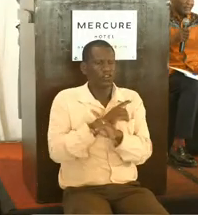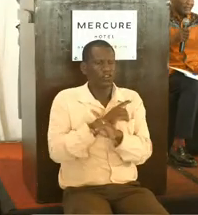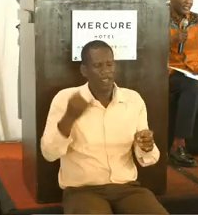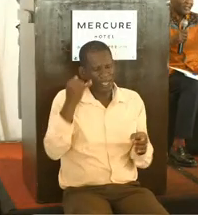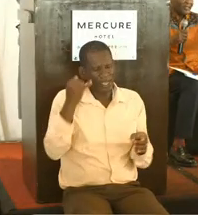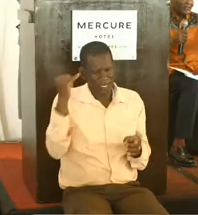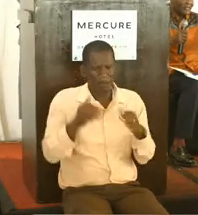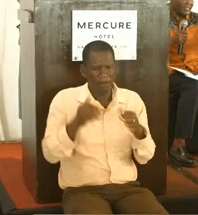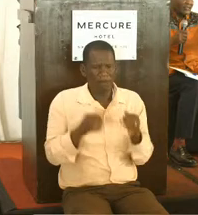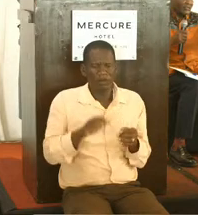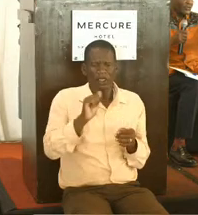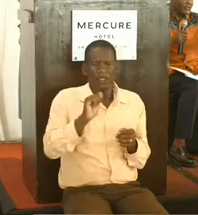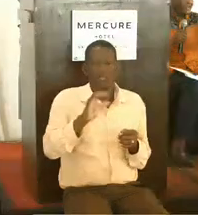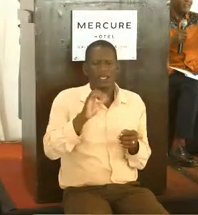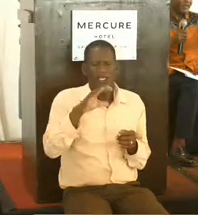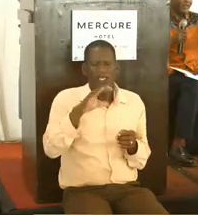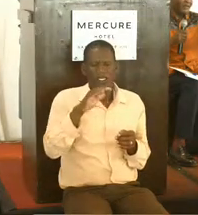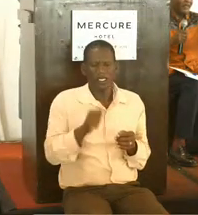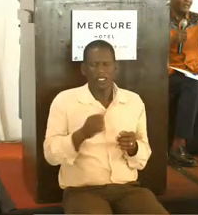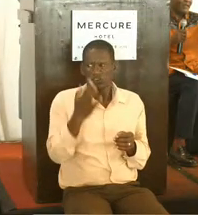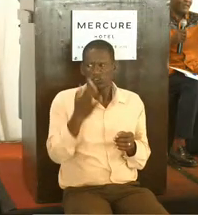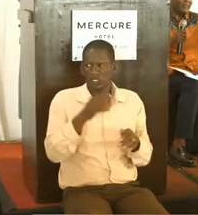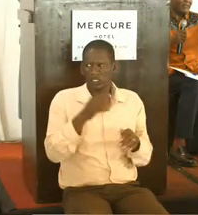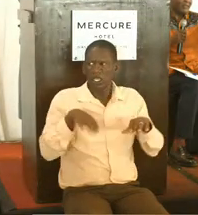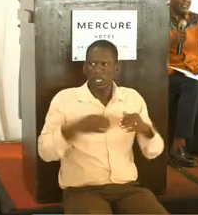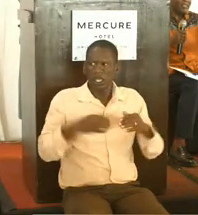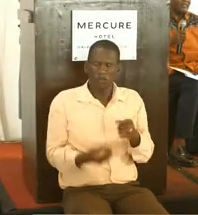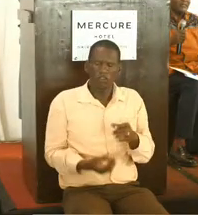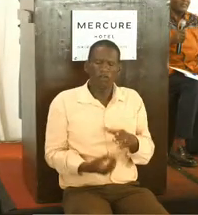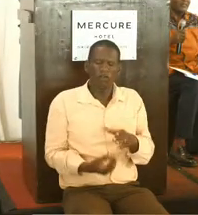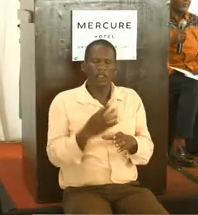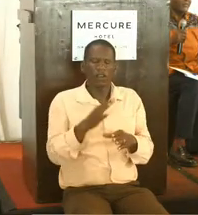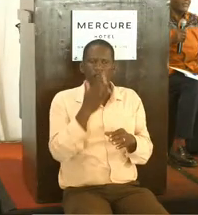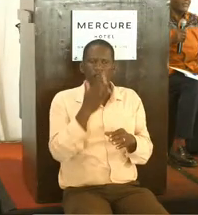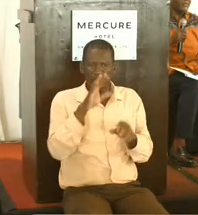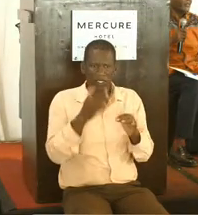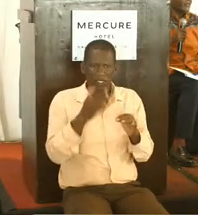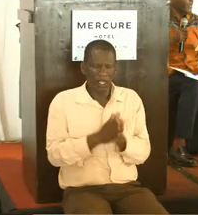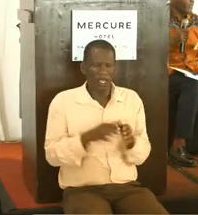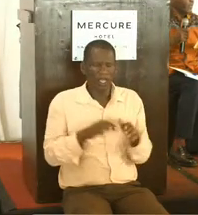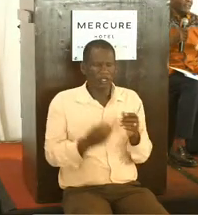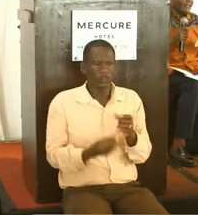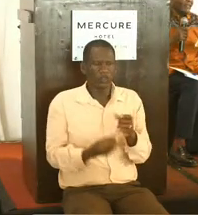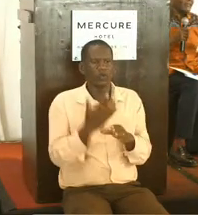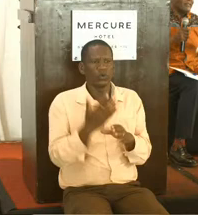the acacia tree next to you when it flowers how it flowers and so on zero